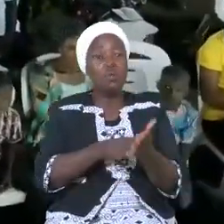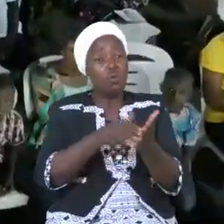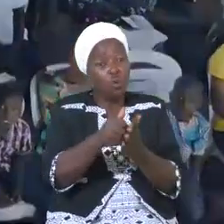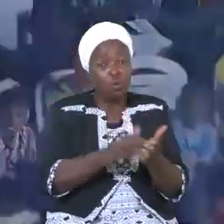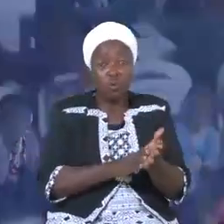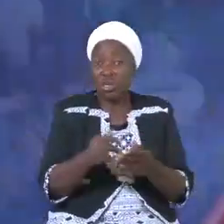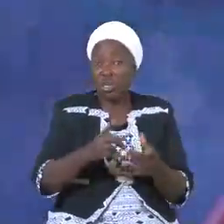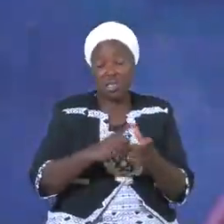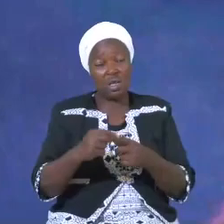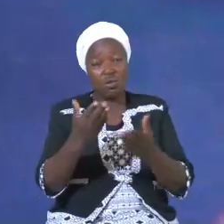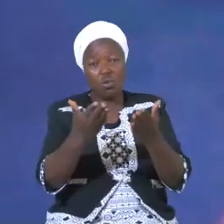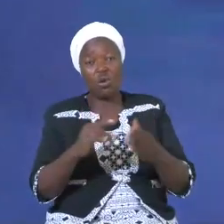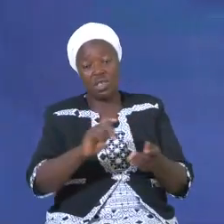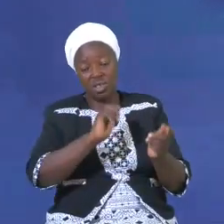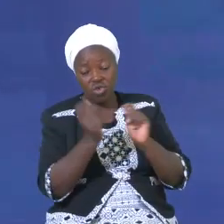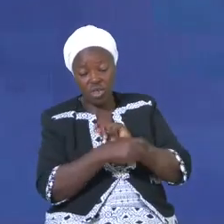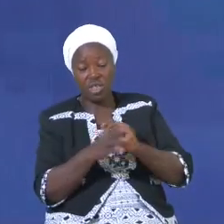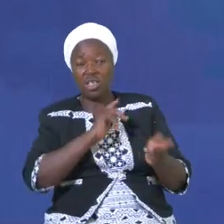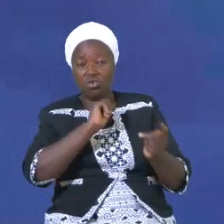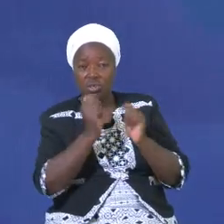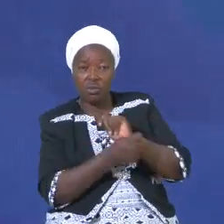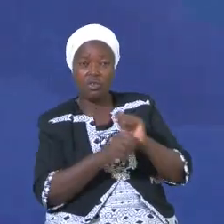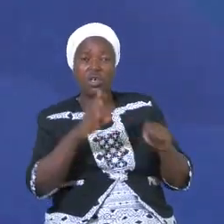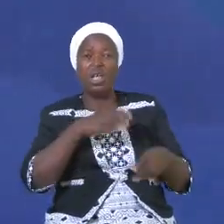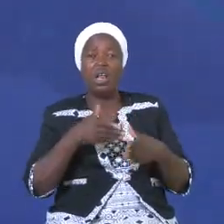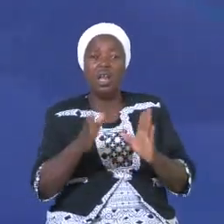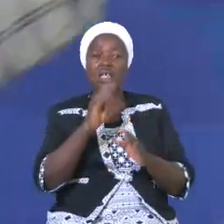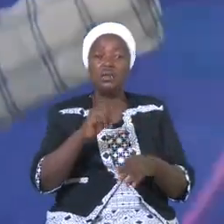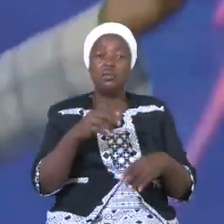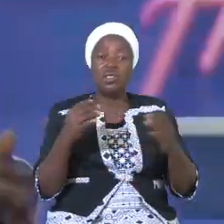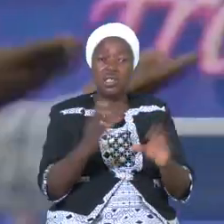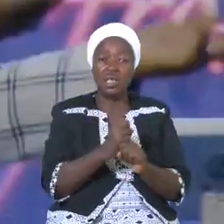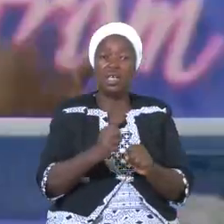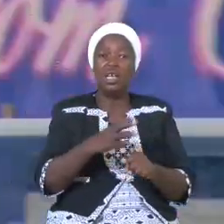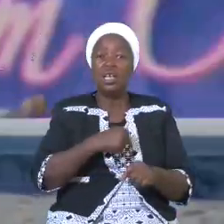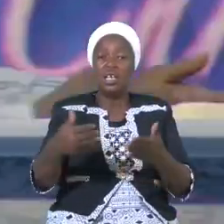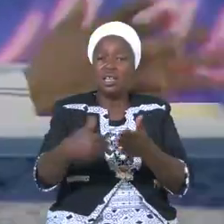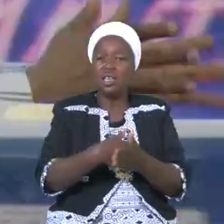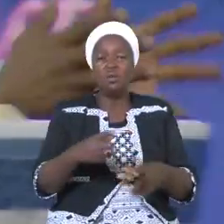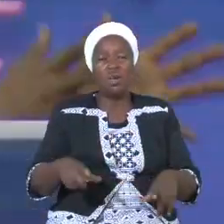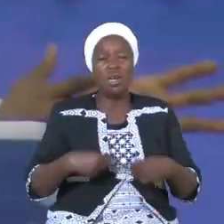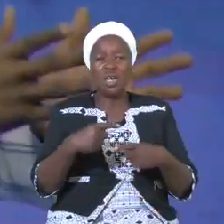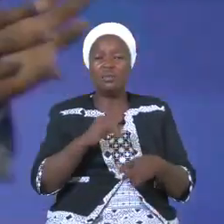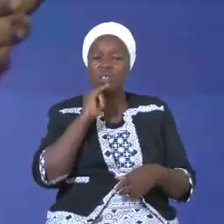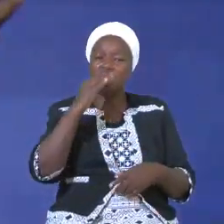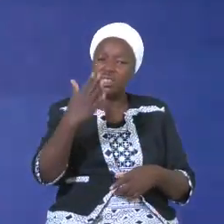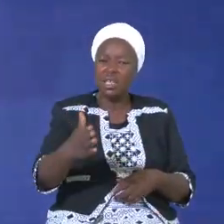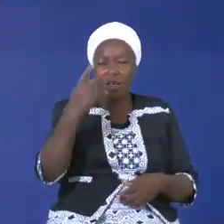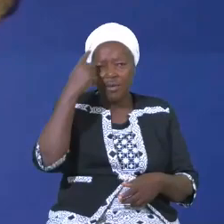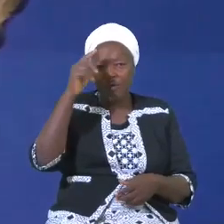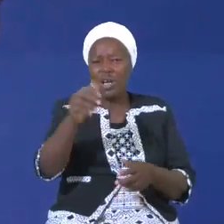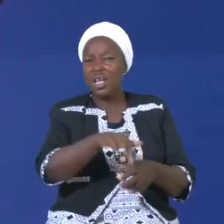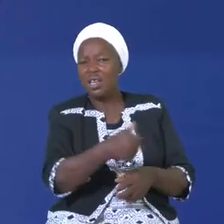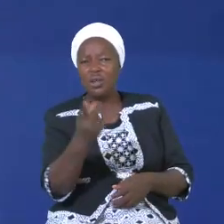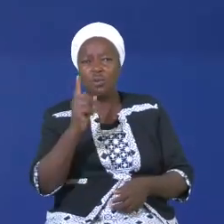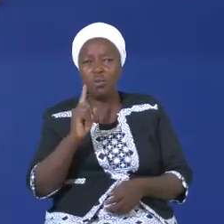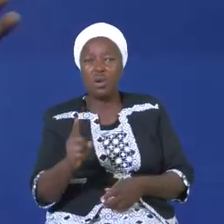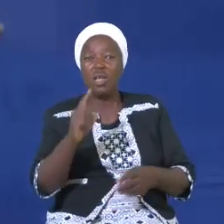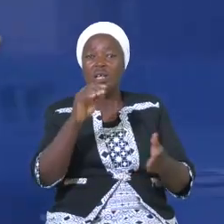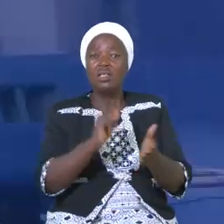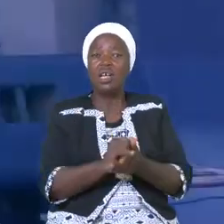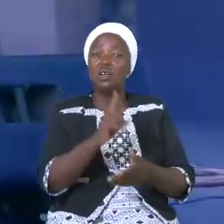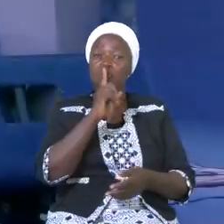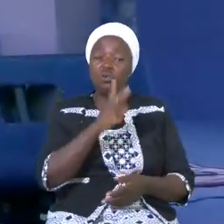to change a transformation let him take a new life it's there for everyone that actually